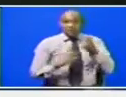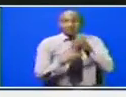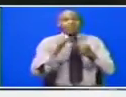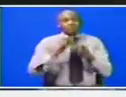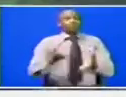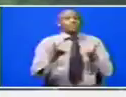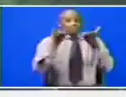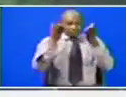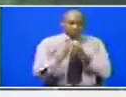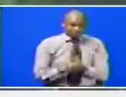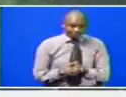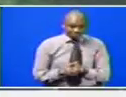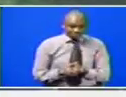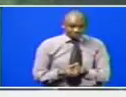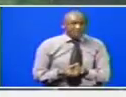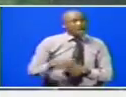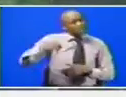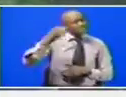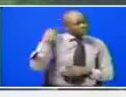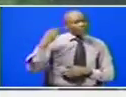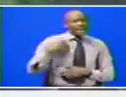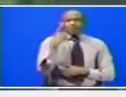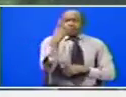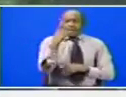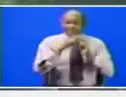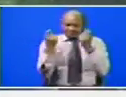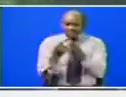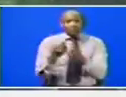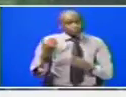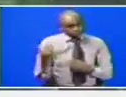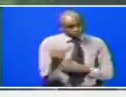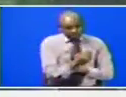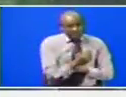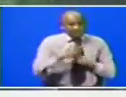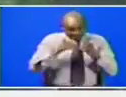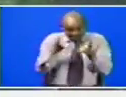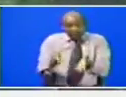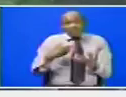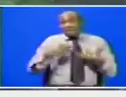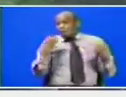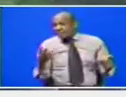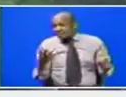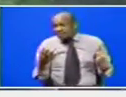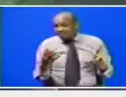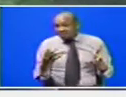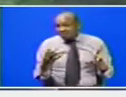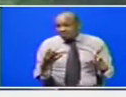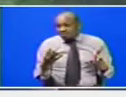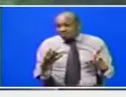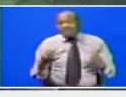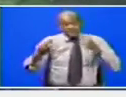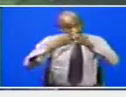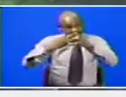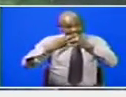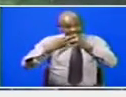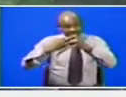further. Tulikuwa na club moja ya watoto, lakini kwa ukiangalia saizi, tuko na club